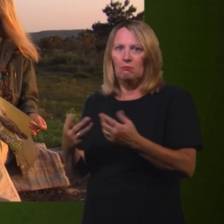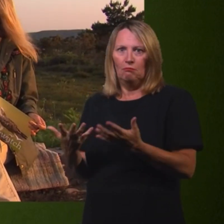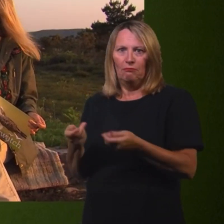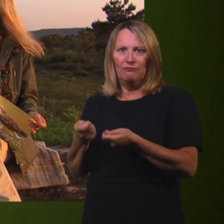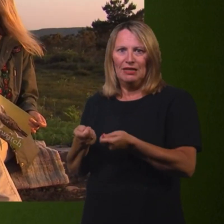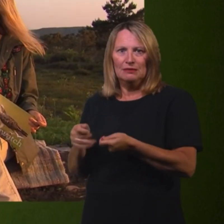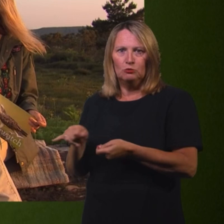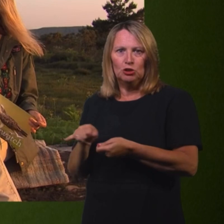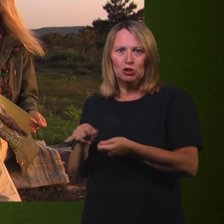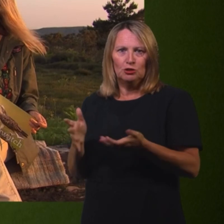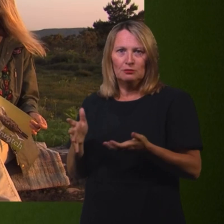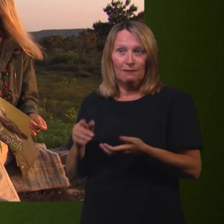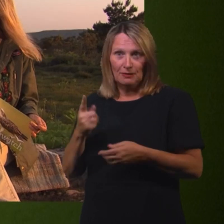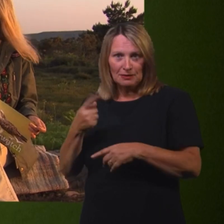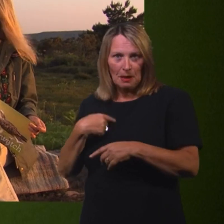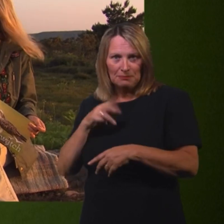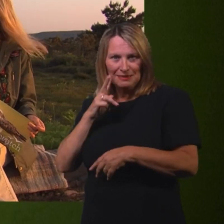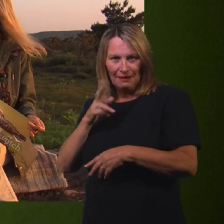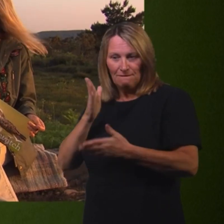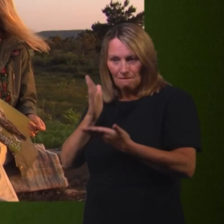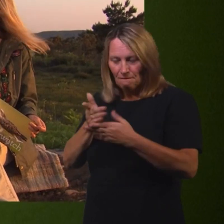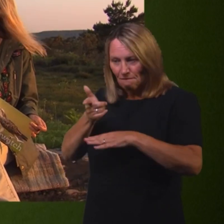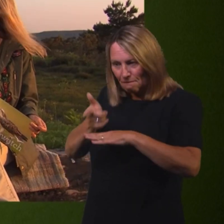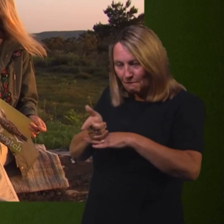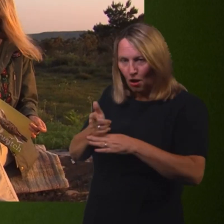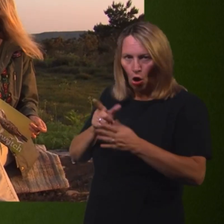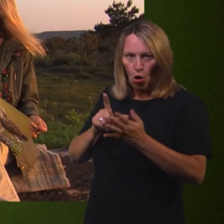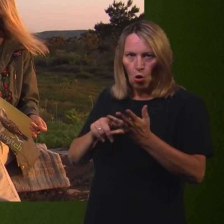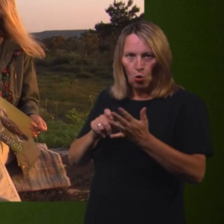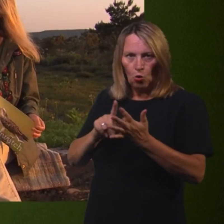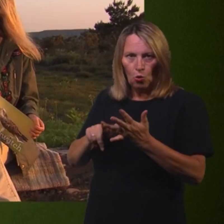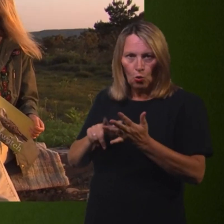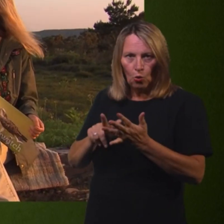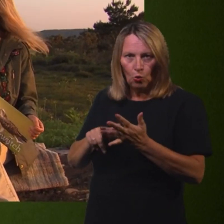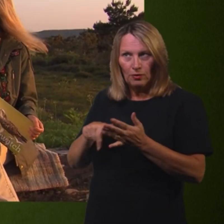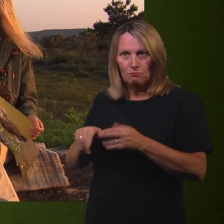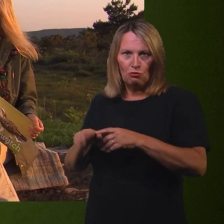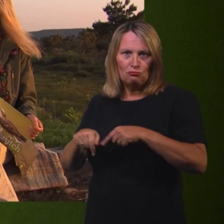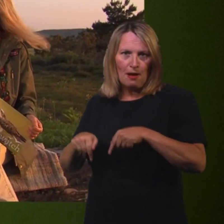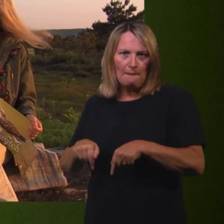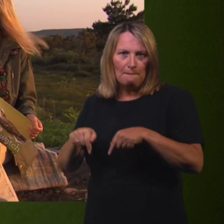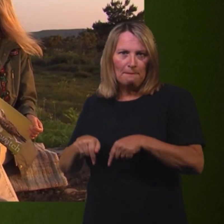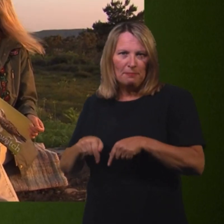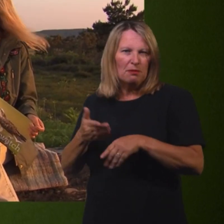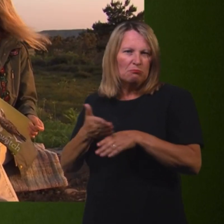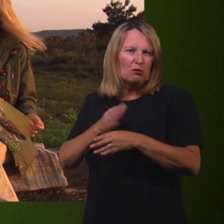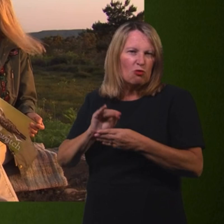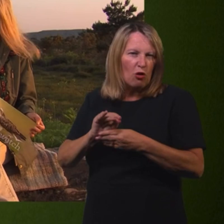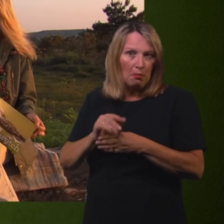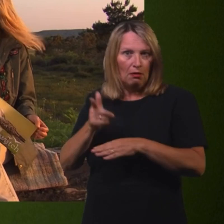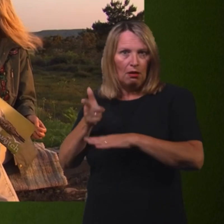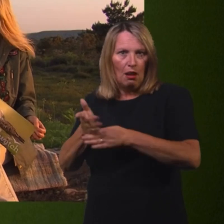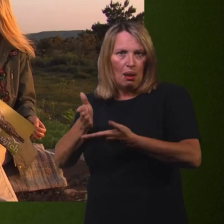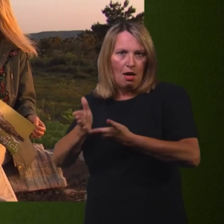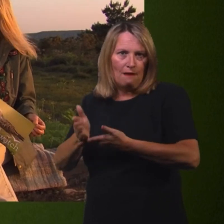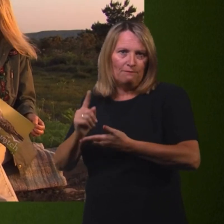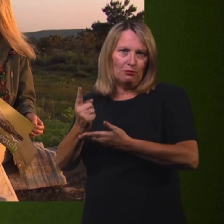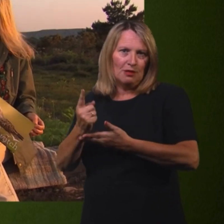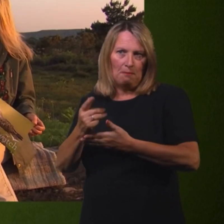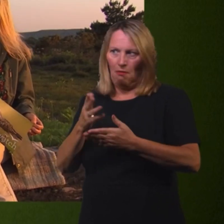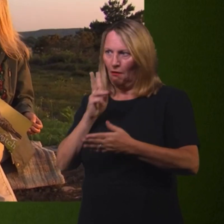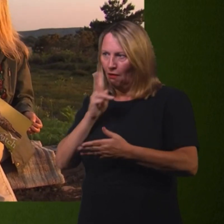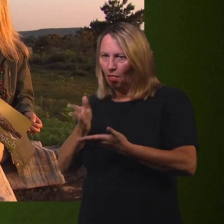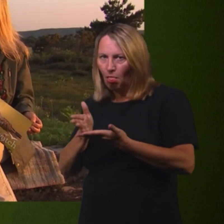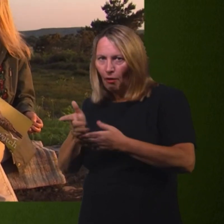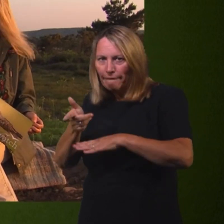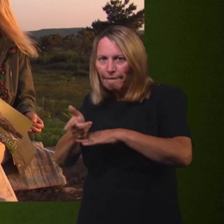But it's the first time that we've had a cuckoo live on Springwatch. We've had them pre-recorded, but now we can watch it round the clock. We're hoping to learn a lot more about its